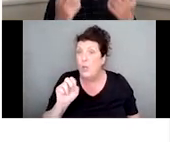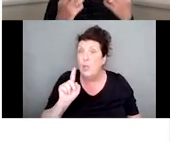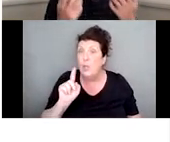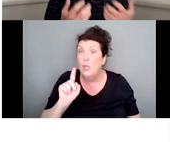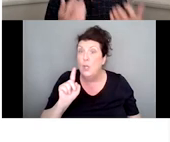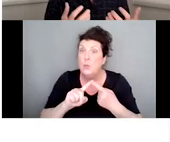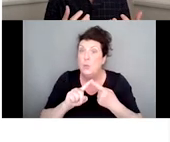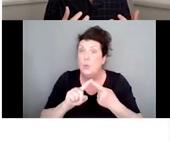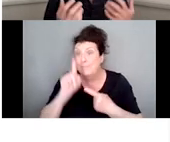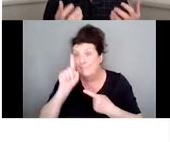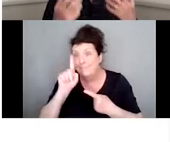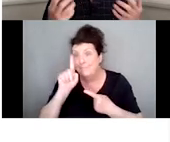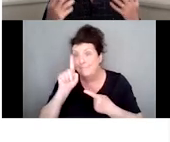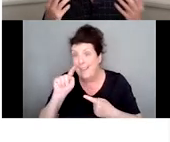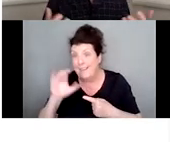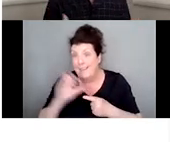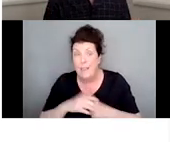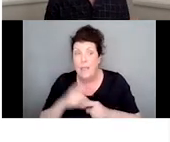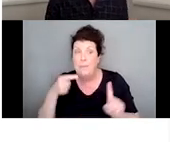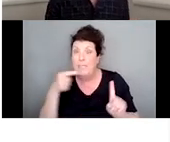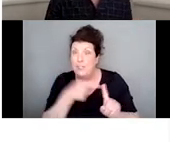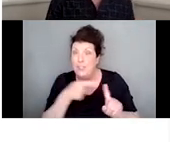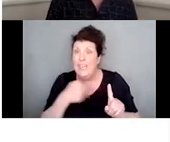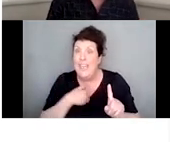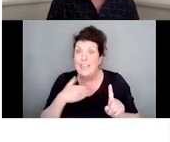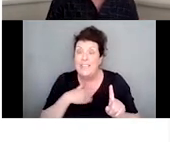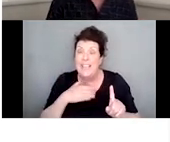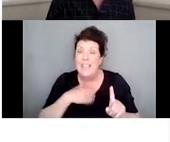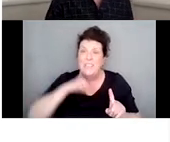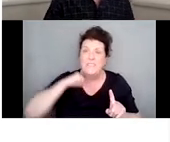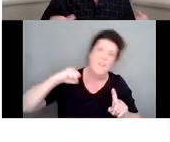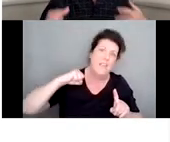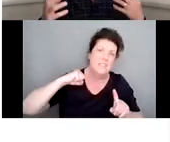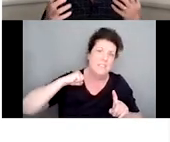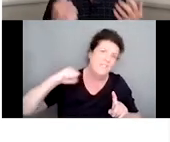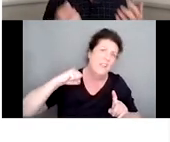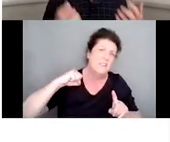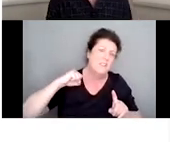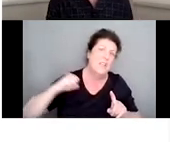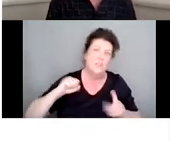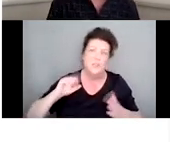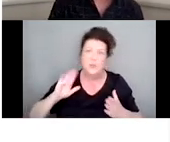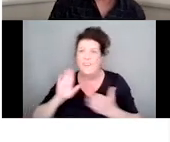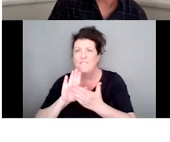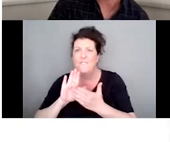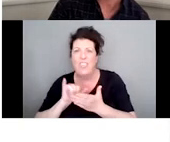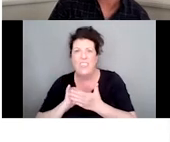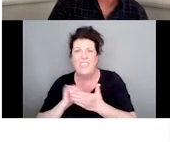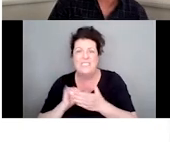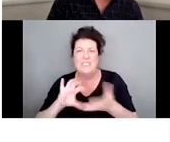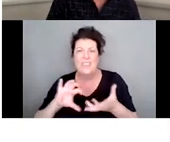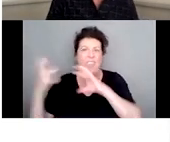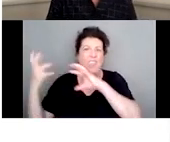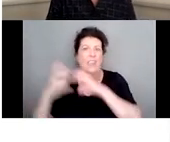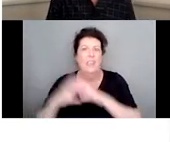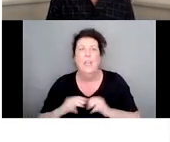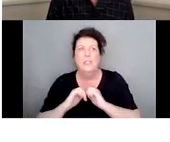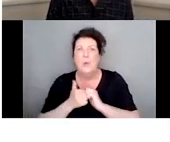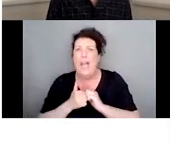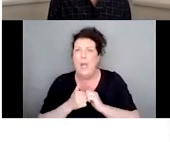defiance that she has all throughout the series to confront this thing. So it's like, how do you get a person that's kind of been really